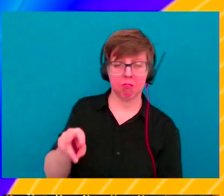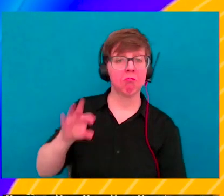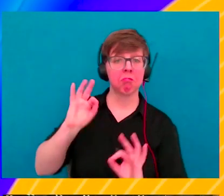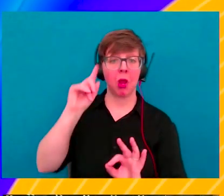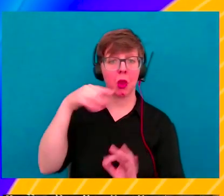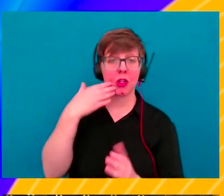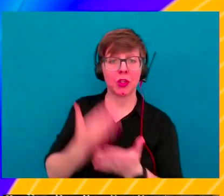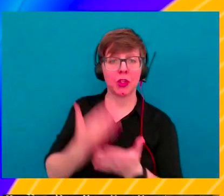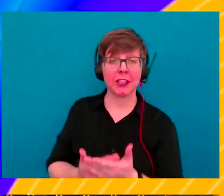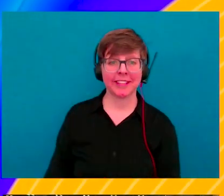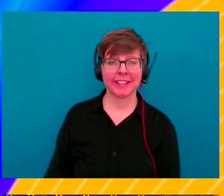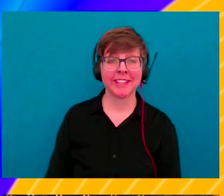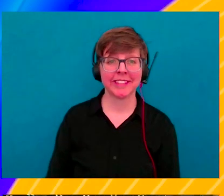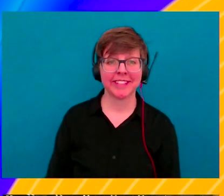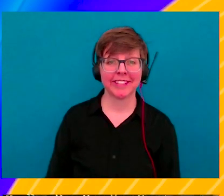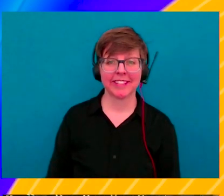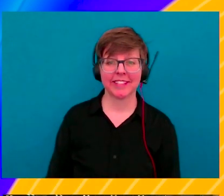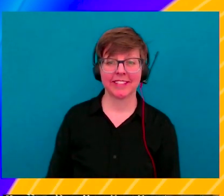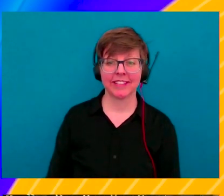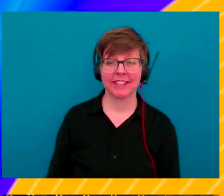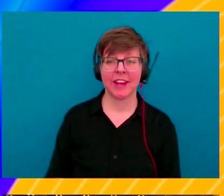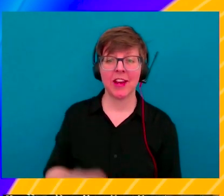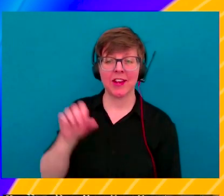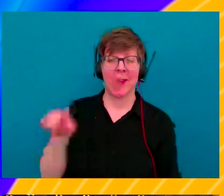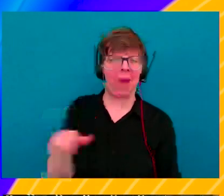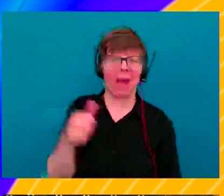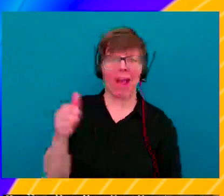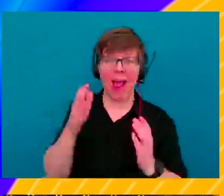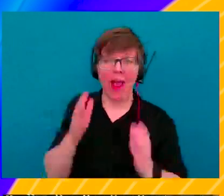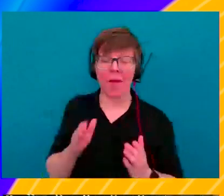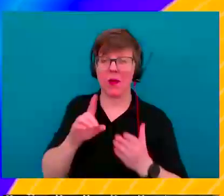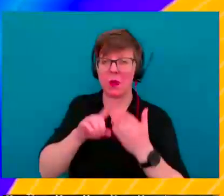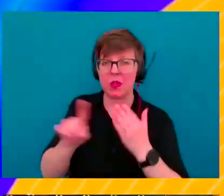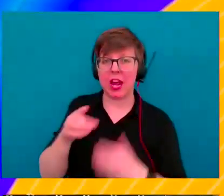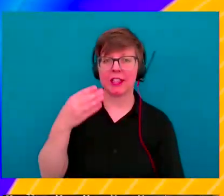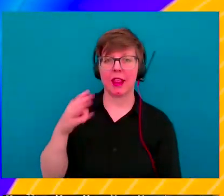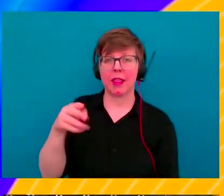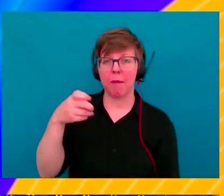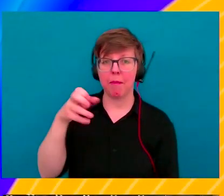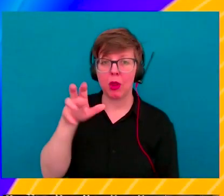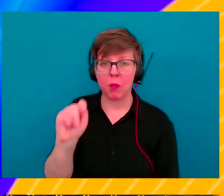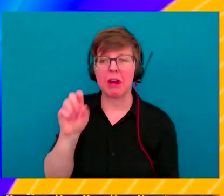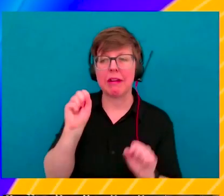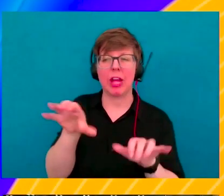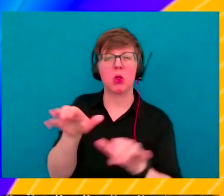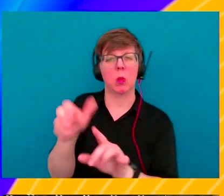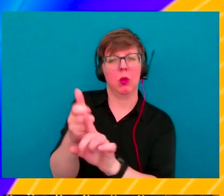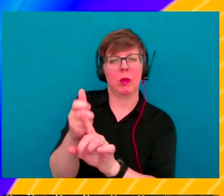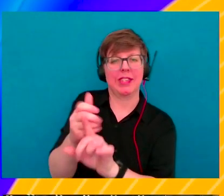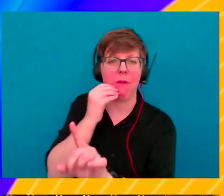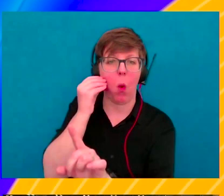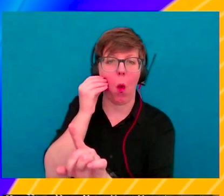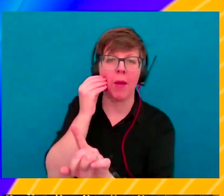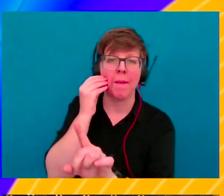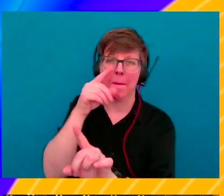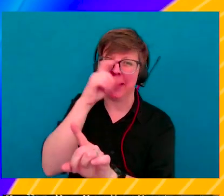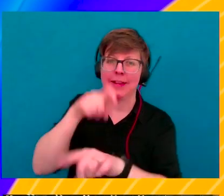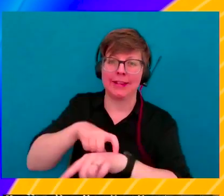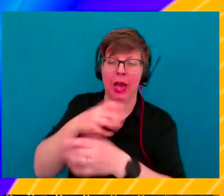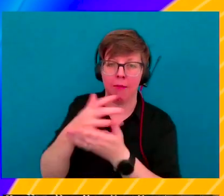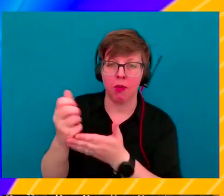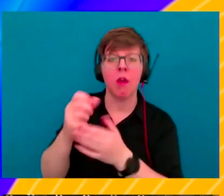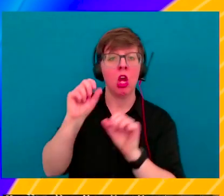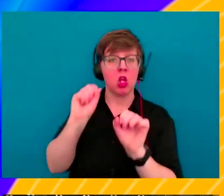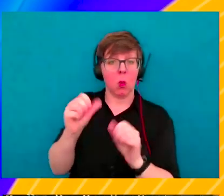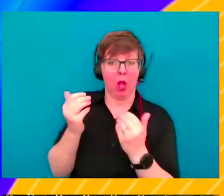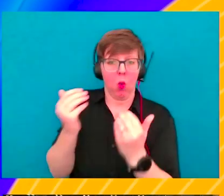is, well, anyone who checks out this blueprint, you can do this yourself at home because I know we're running out of time, but you can actually run this locally in this container, test it. It